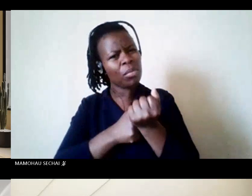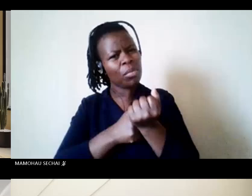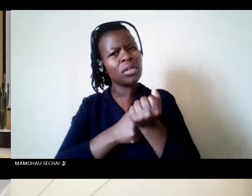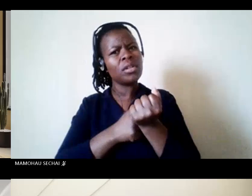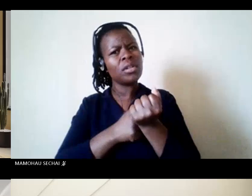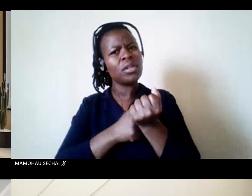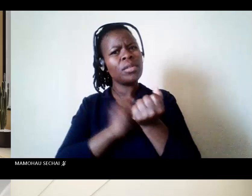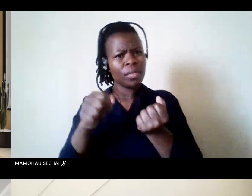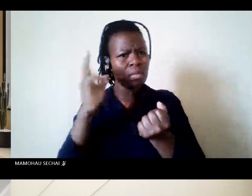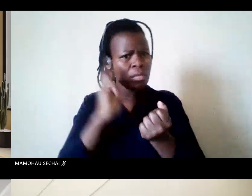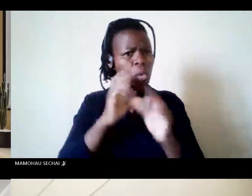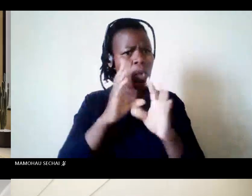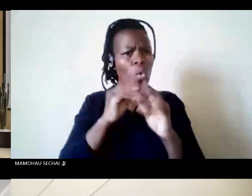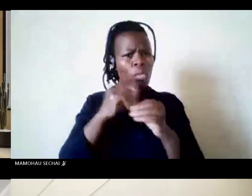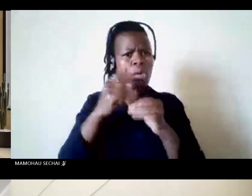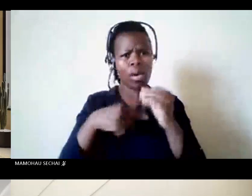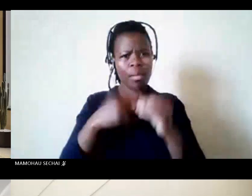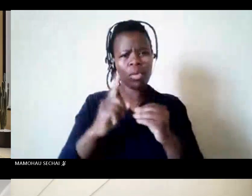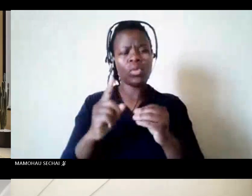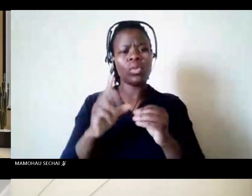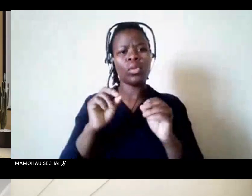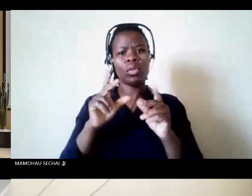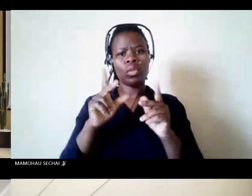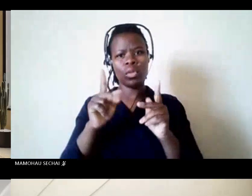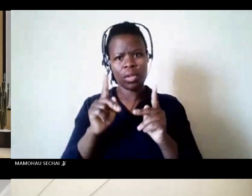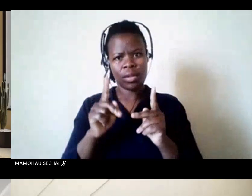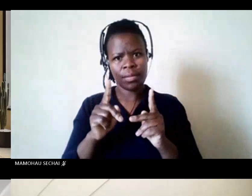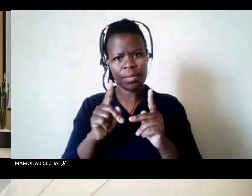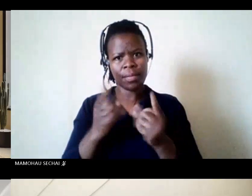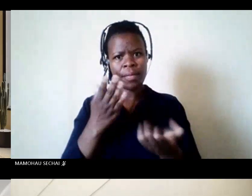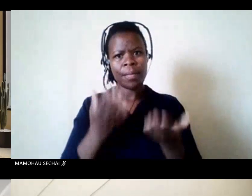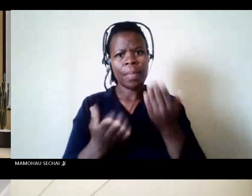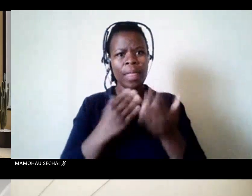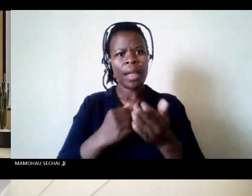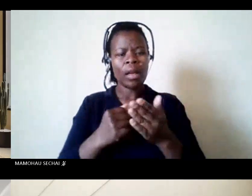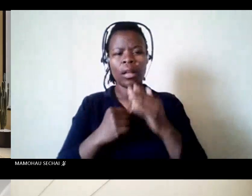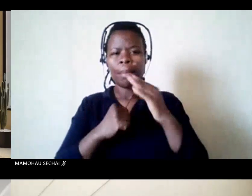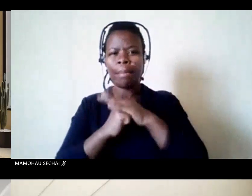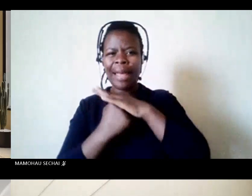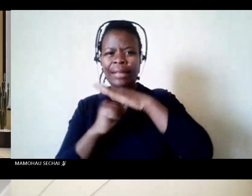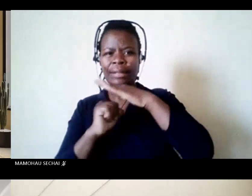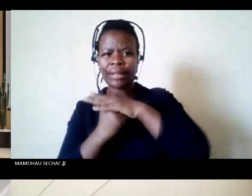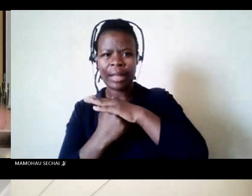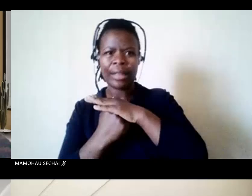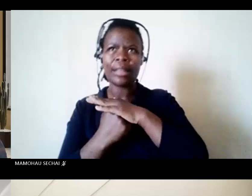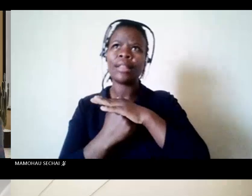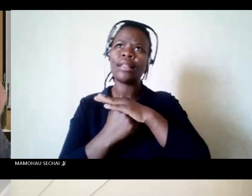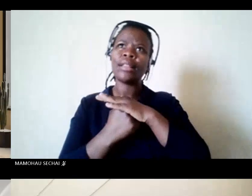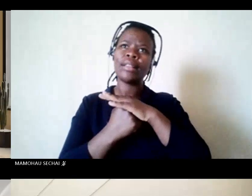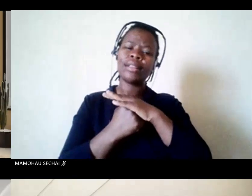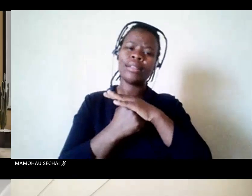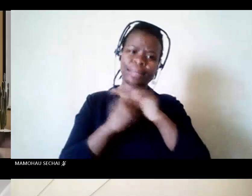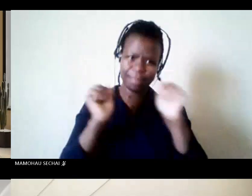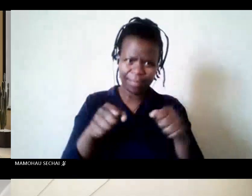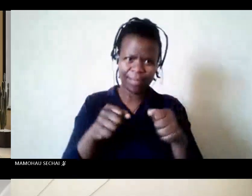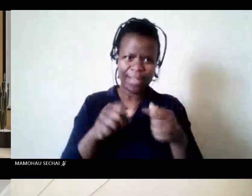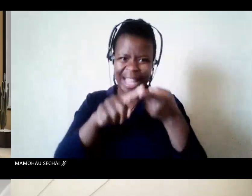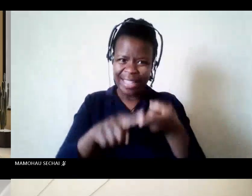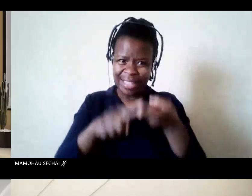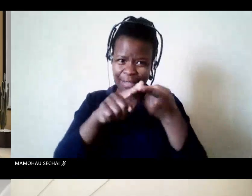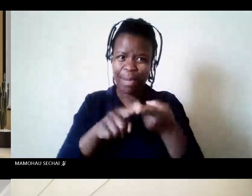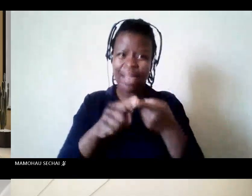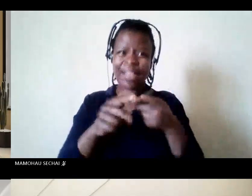saying. You're talking about sort of like respite care or mental well-being and that sort of thing. But it depends on what type of